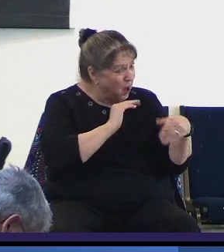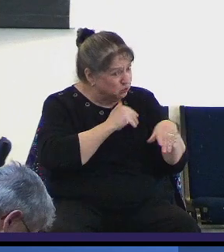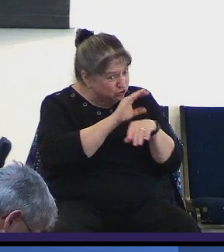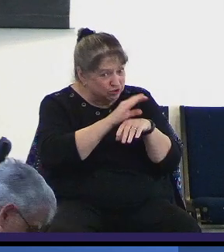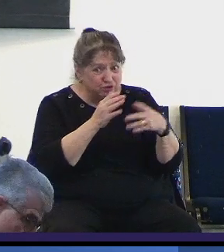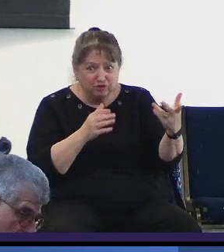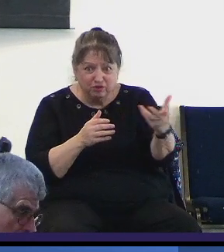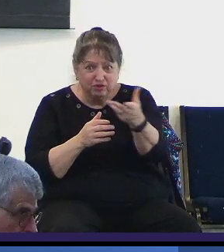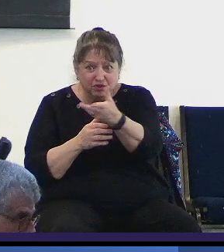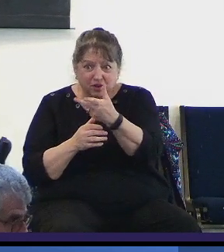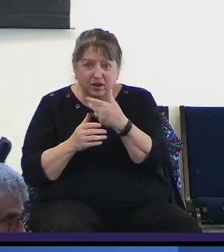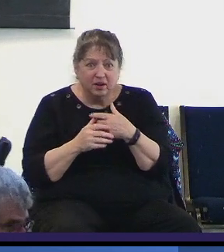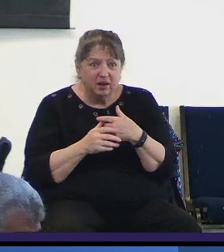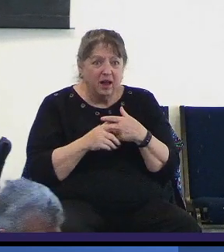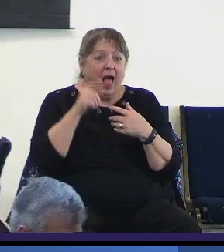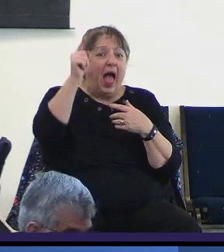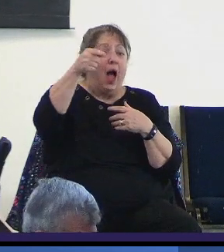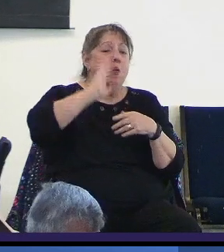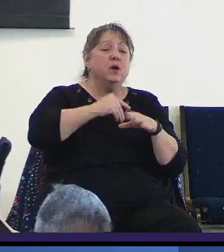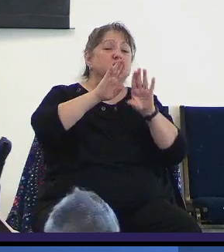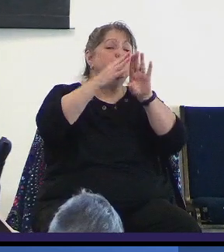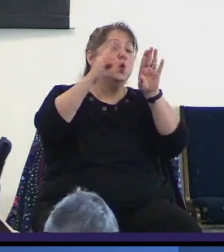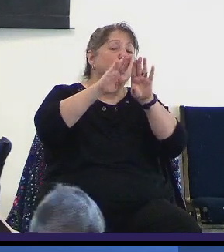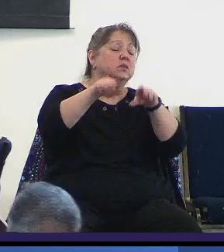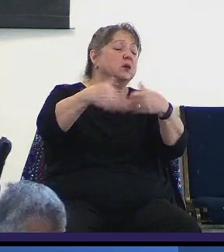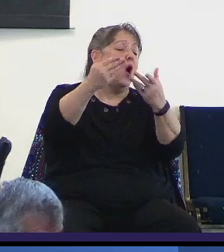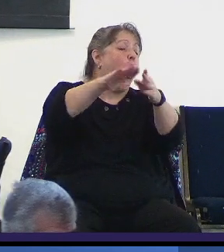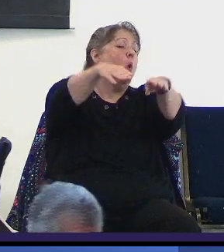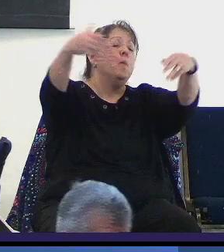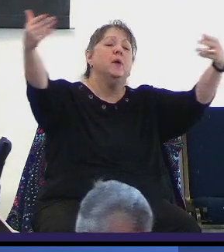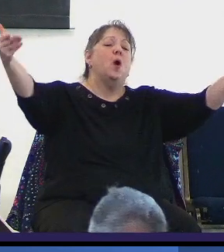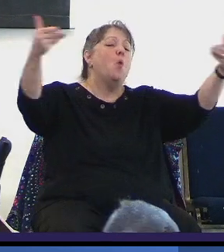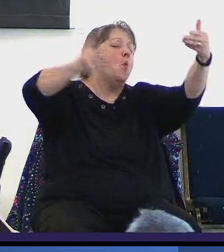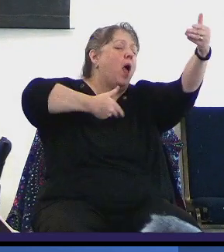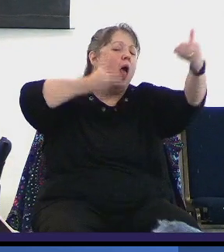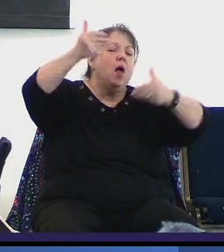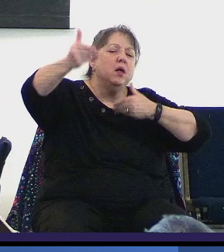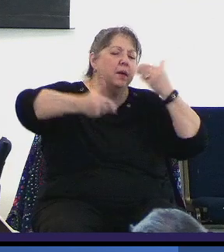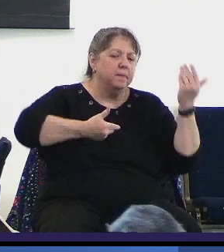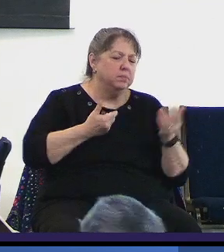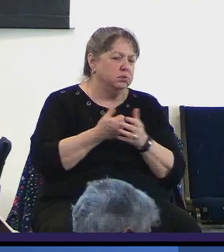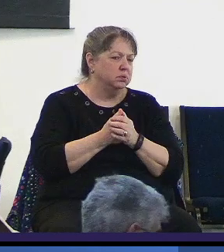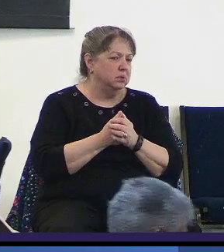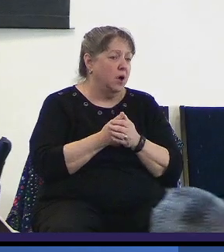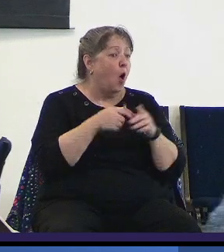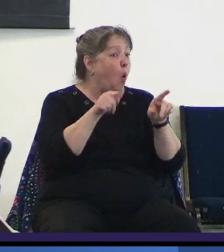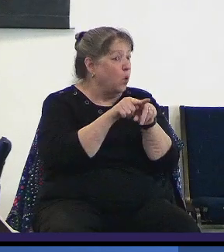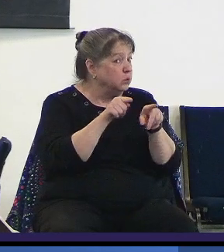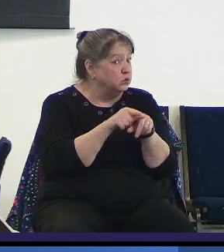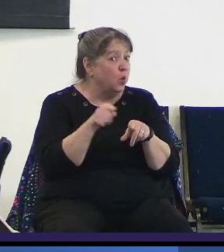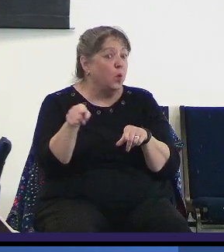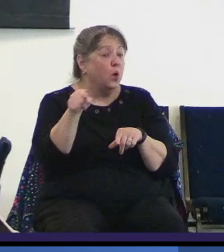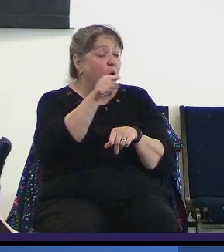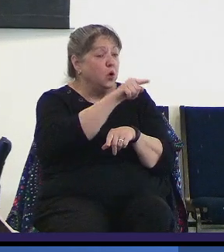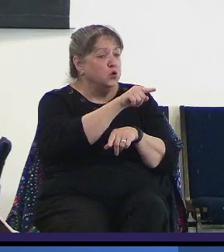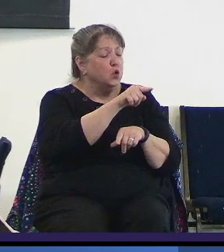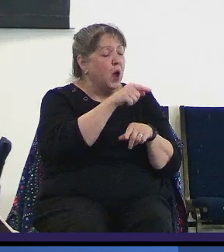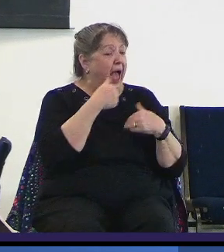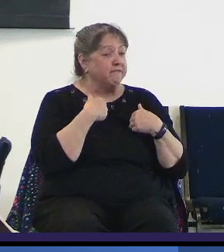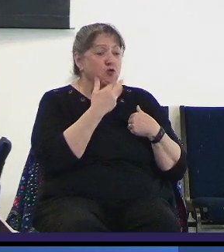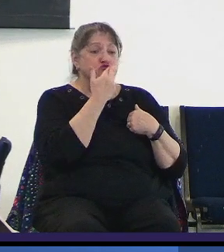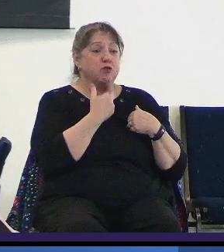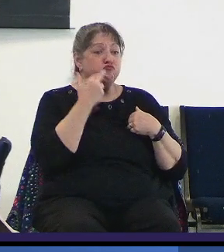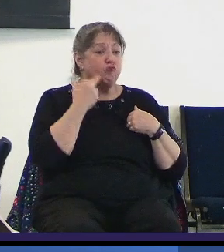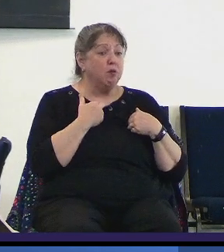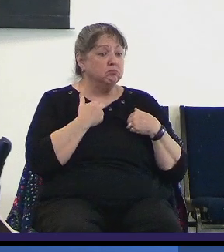Those doors are opened all the time. They open often in the restaurants. If you have a conversation with your waitress or whoever's taking care of